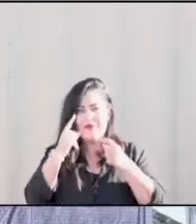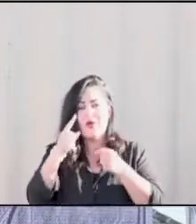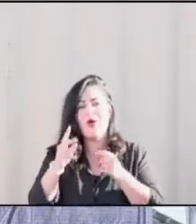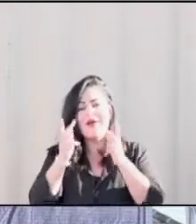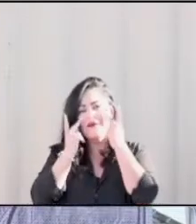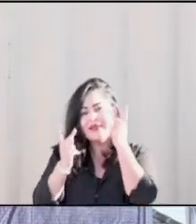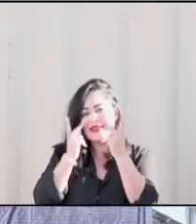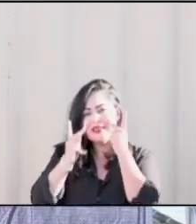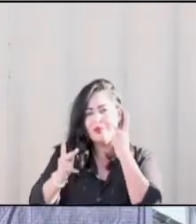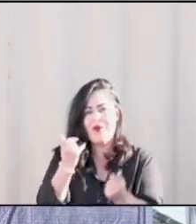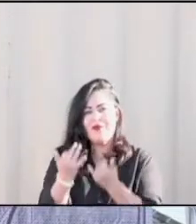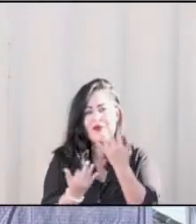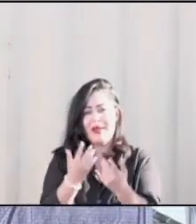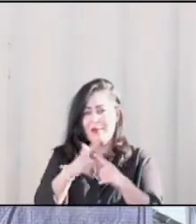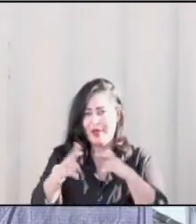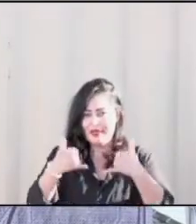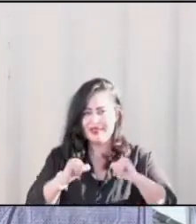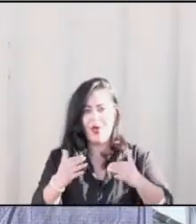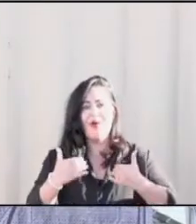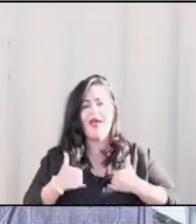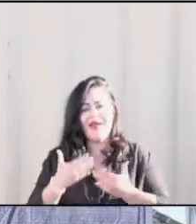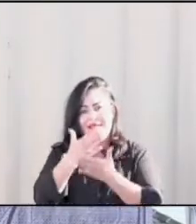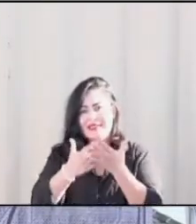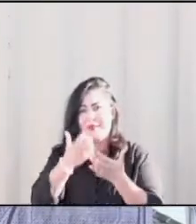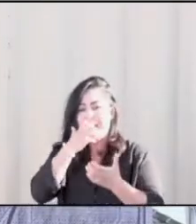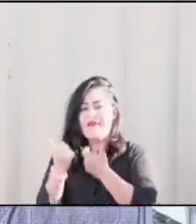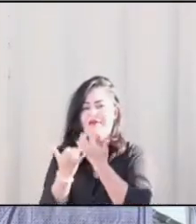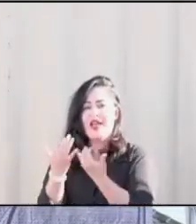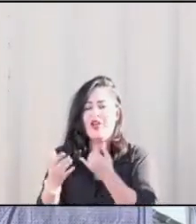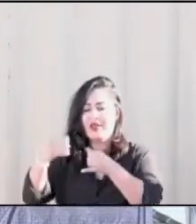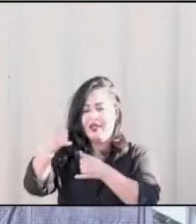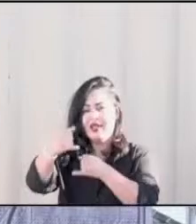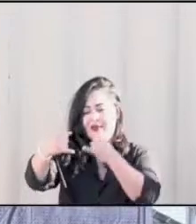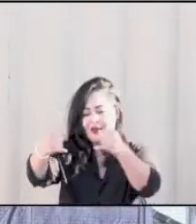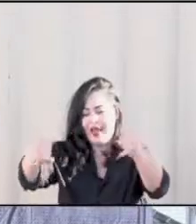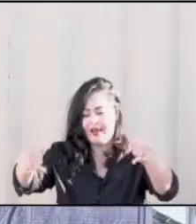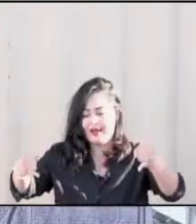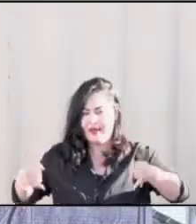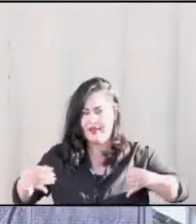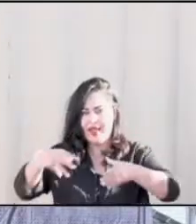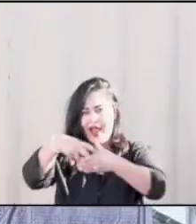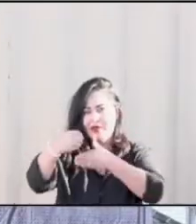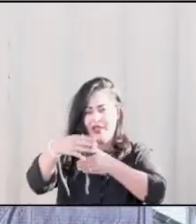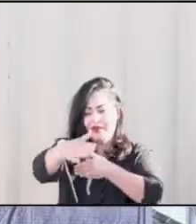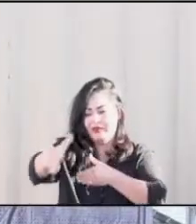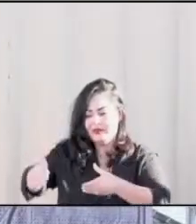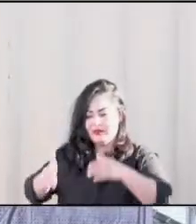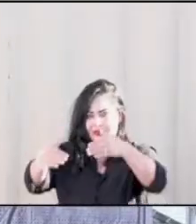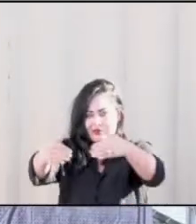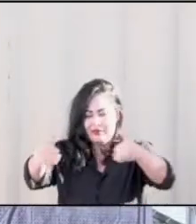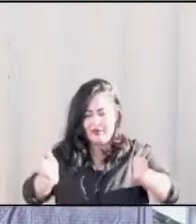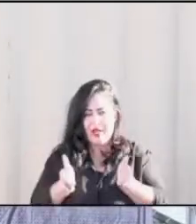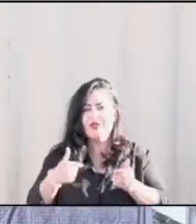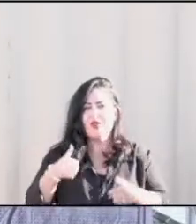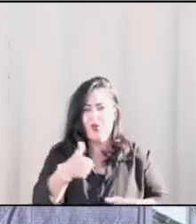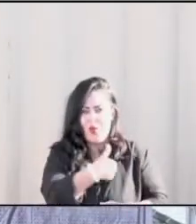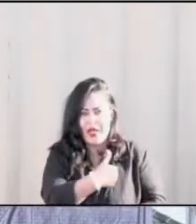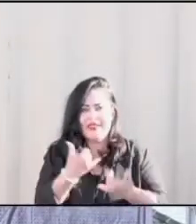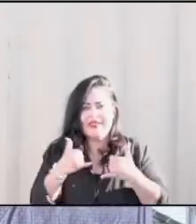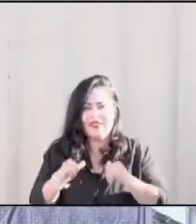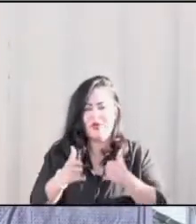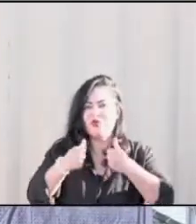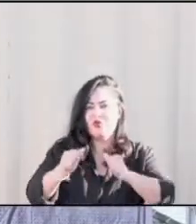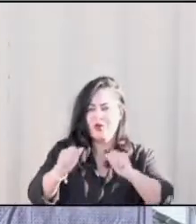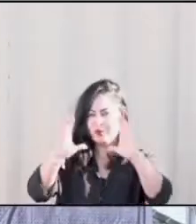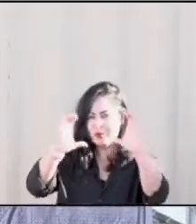we do have a lot of heat along the edges, so we're working very hard to mitigate any of those sources so we don't have any unwanted activity. If